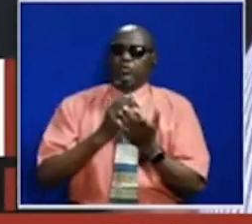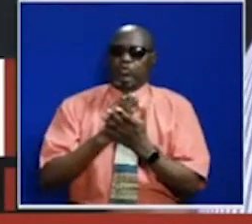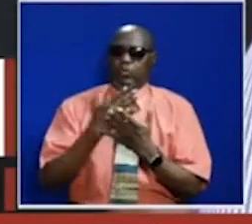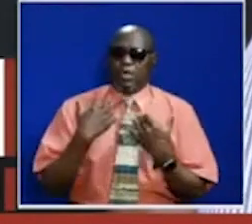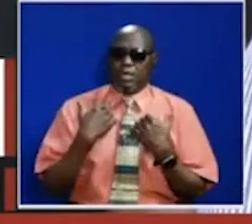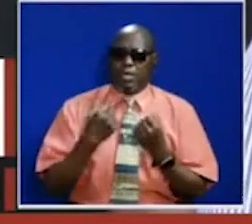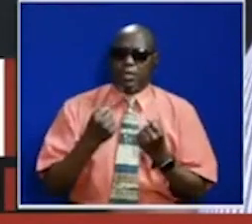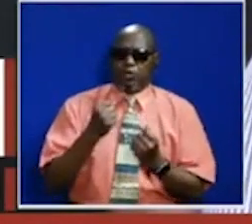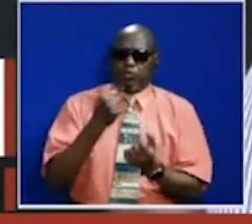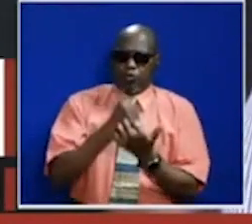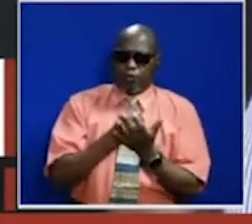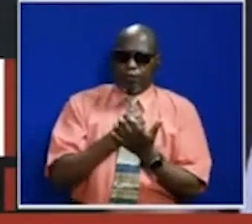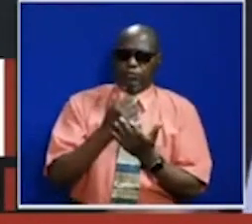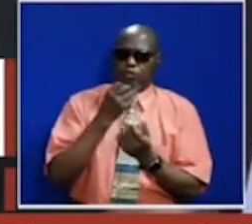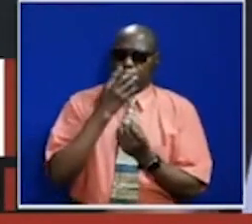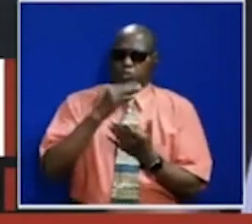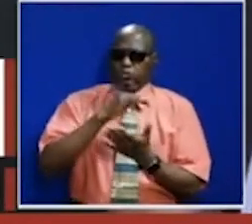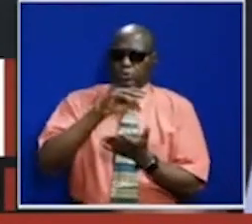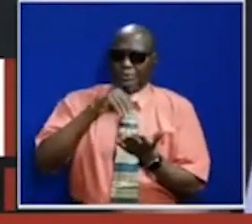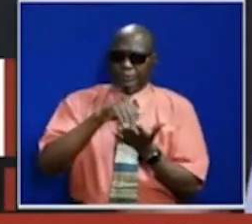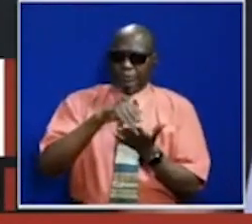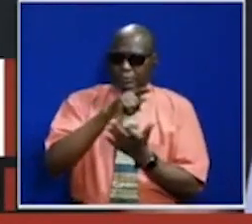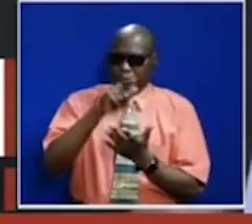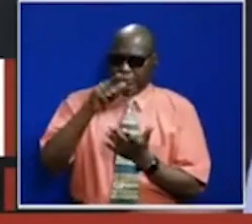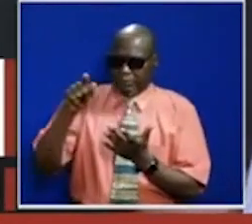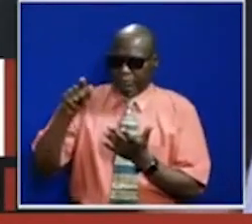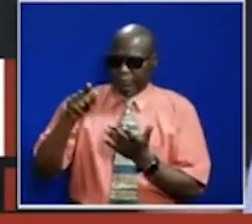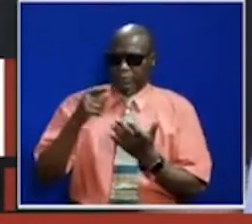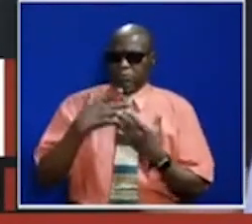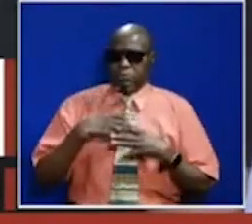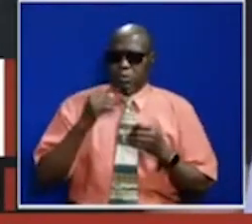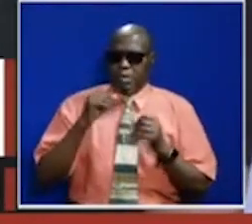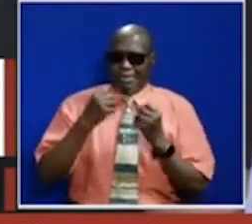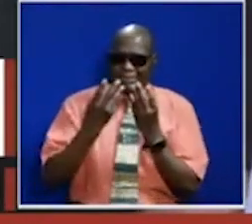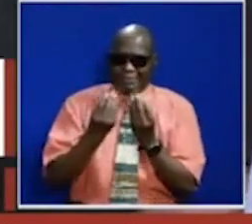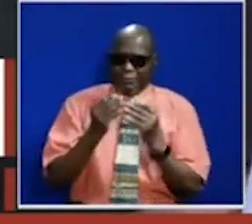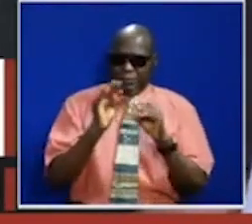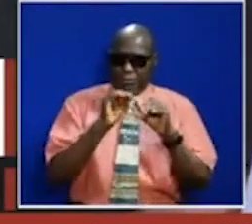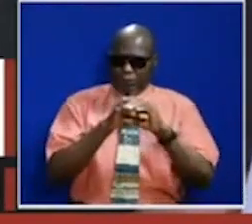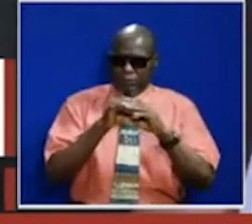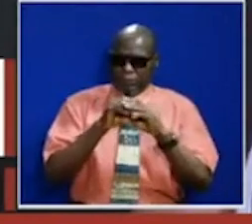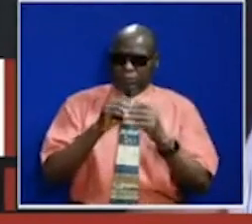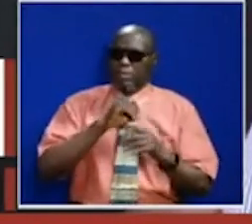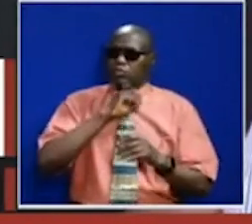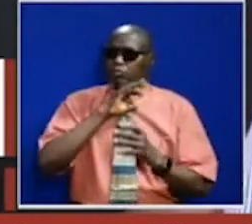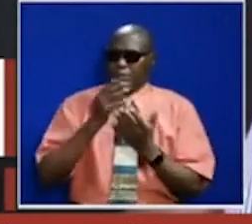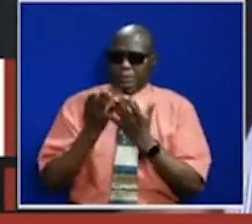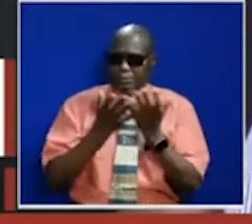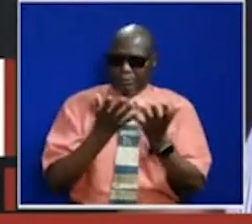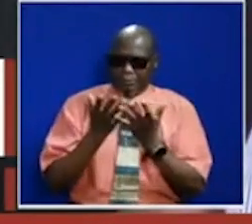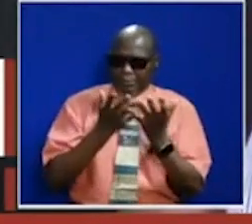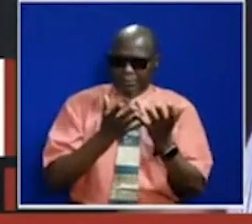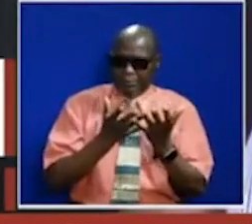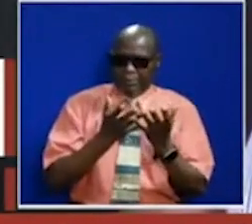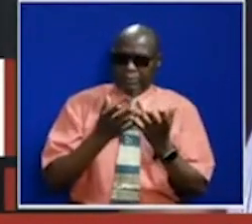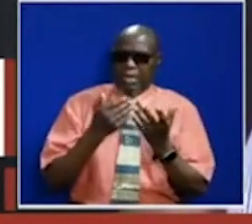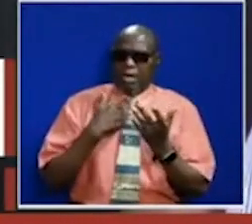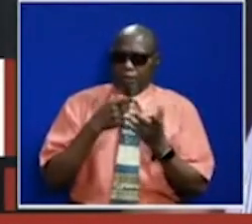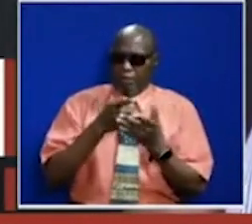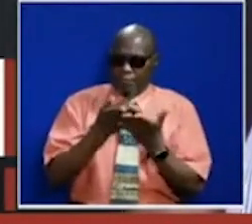or information centers where people can easily access or make complaints and have these complaints